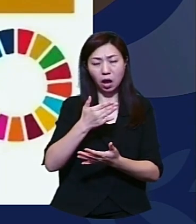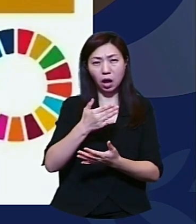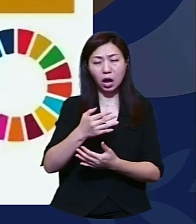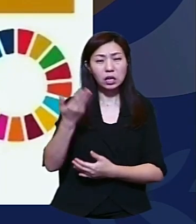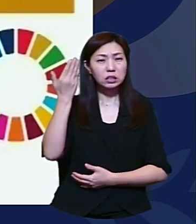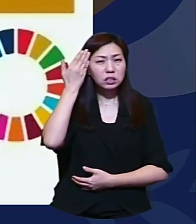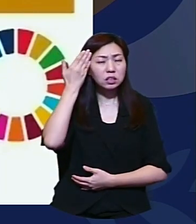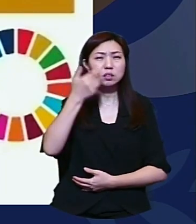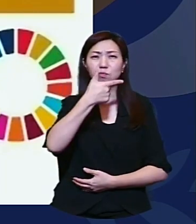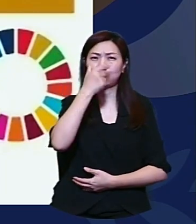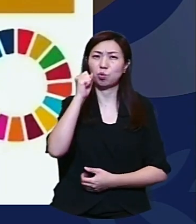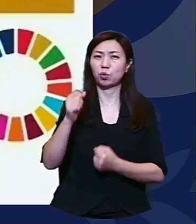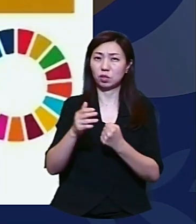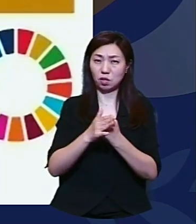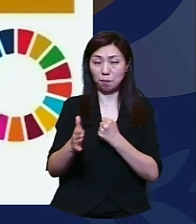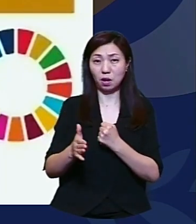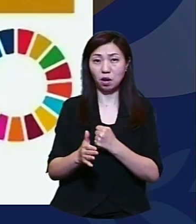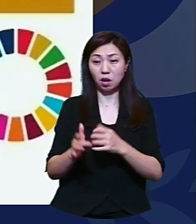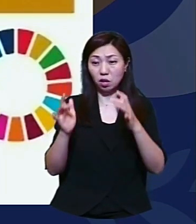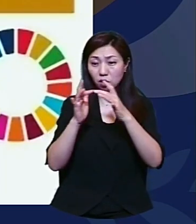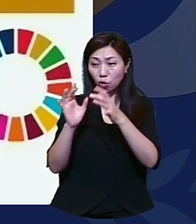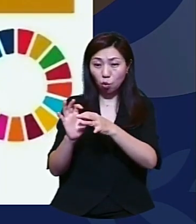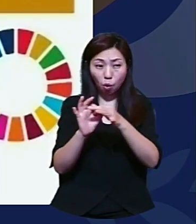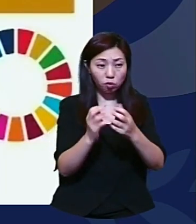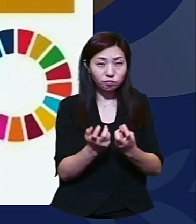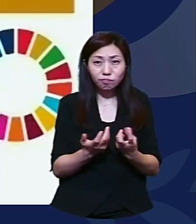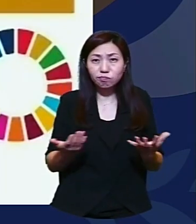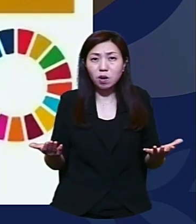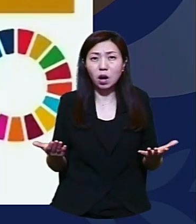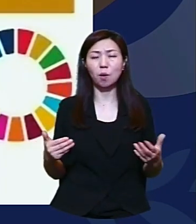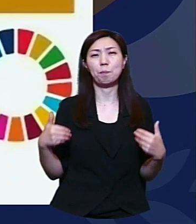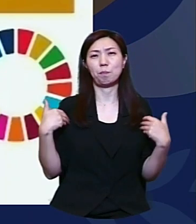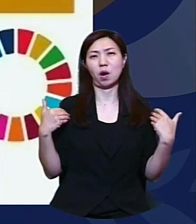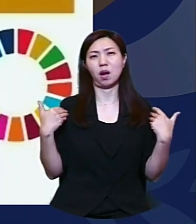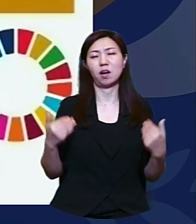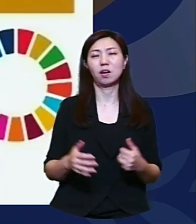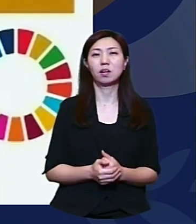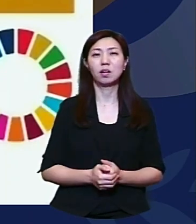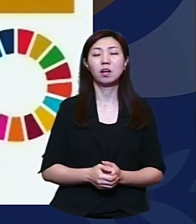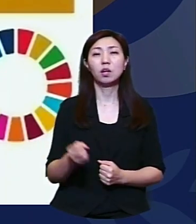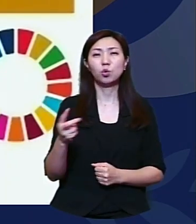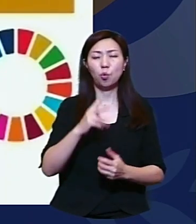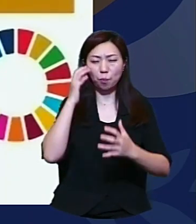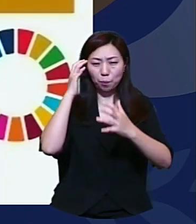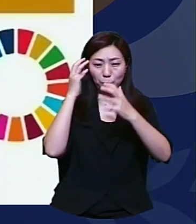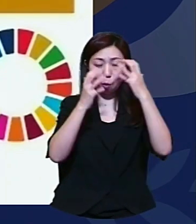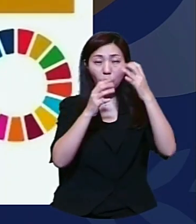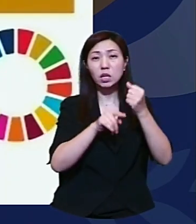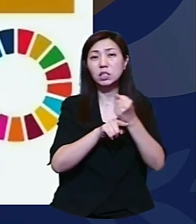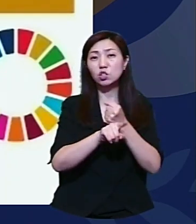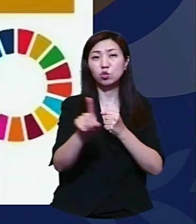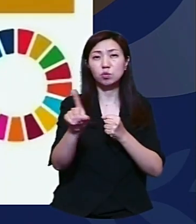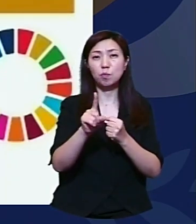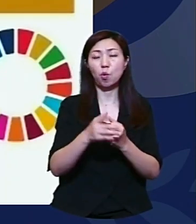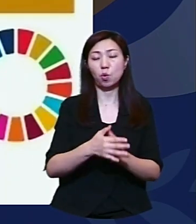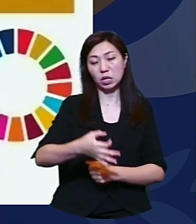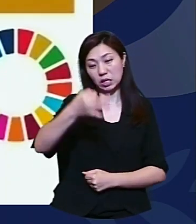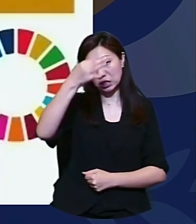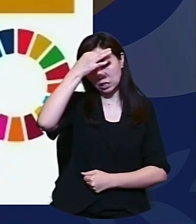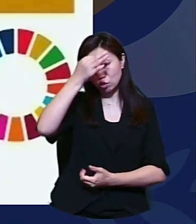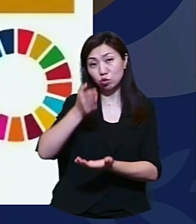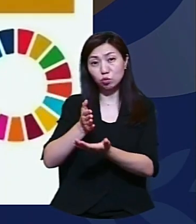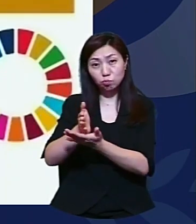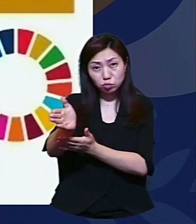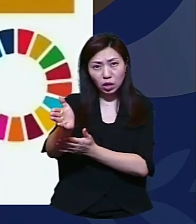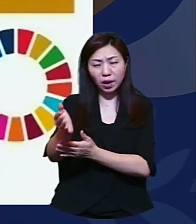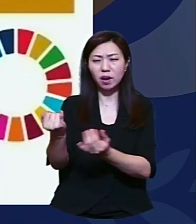and this is also quite complicated, is that we don't have enough women in the technology sector. And so it's difficult to get